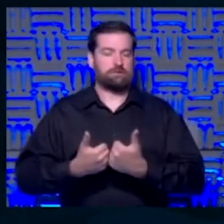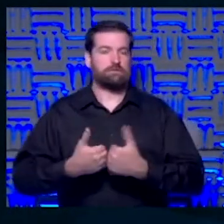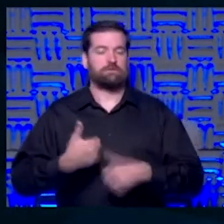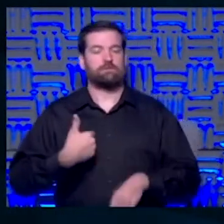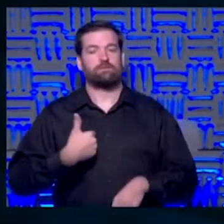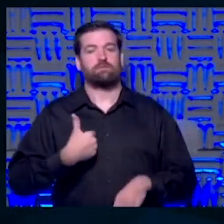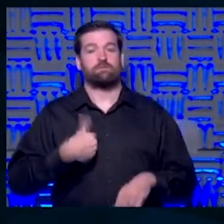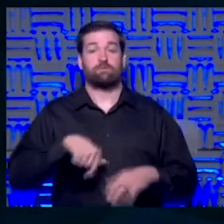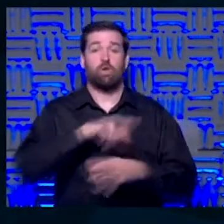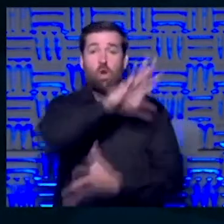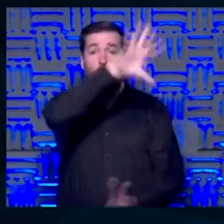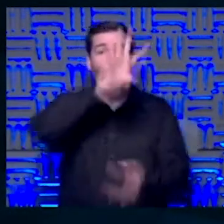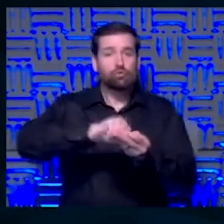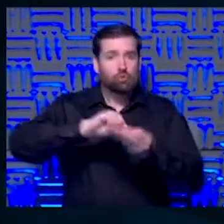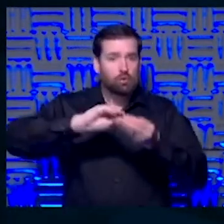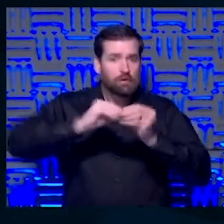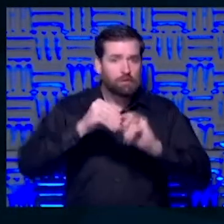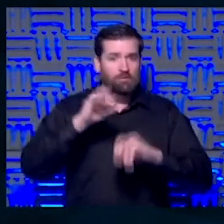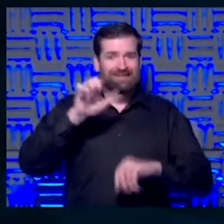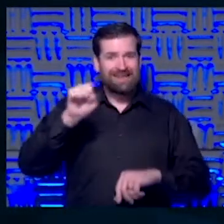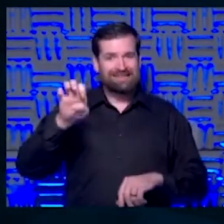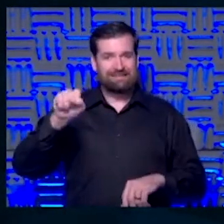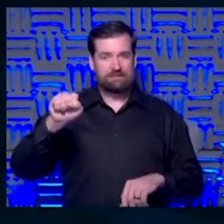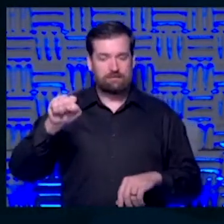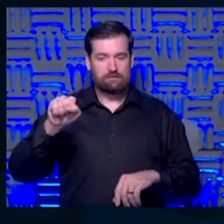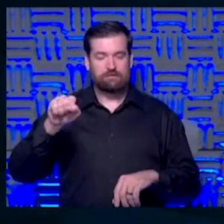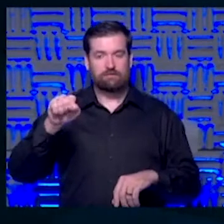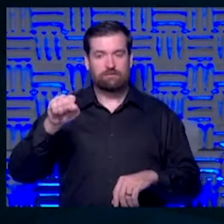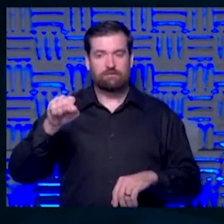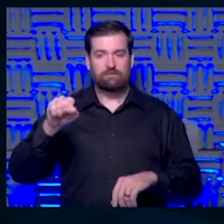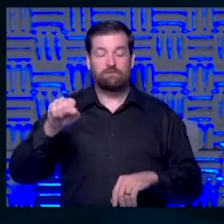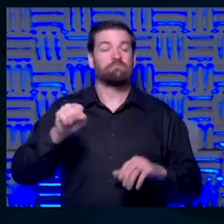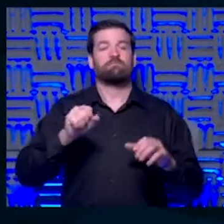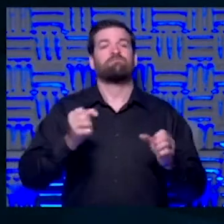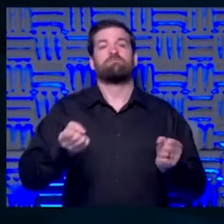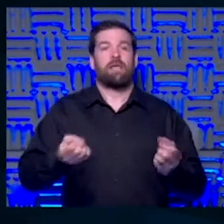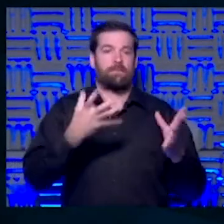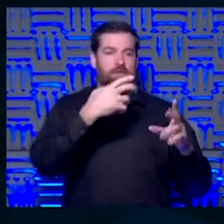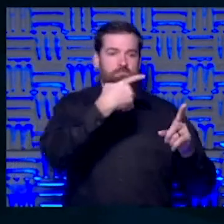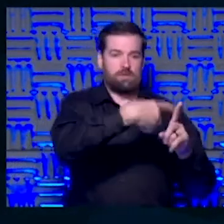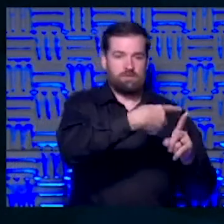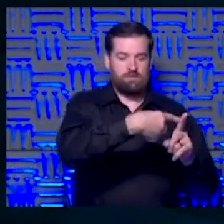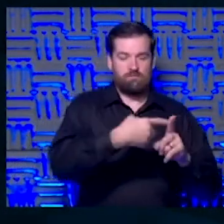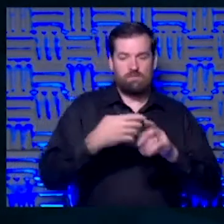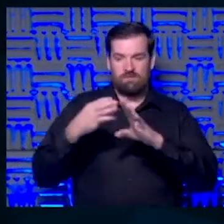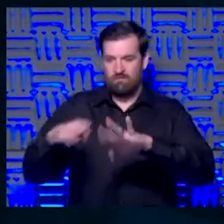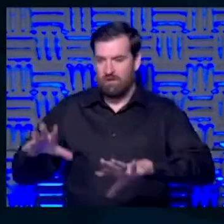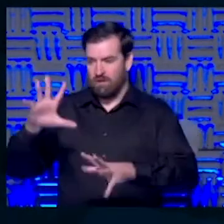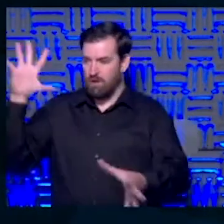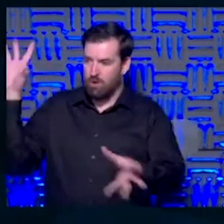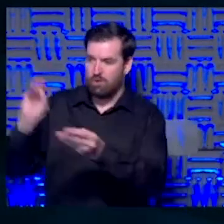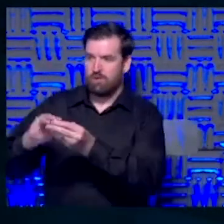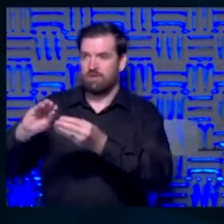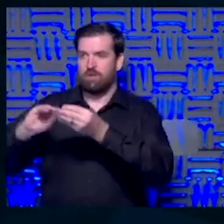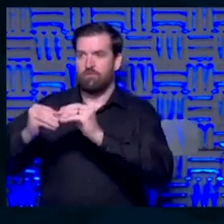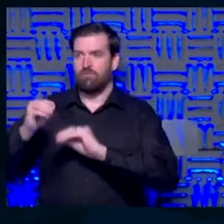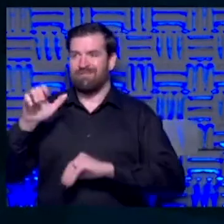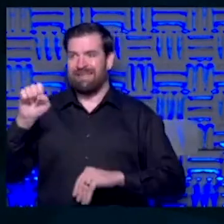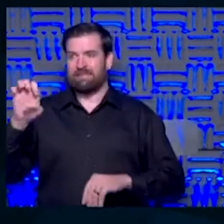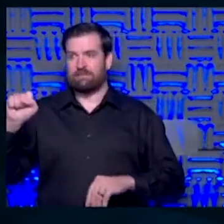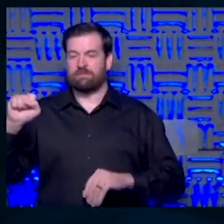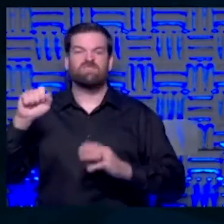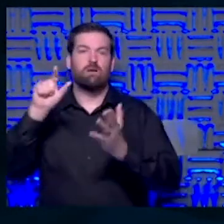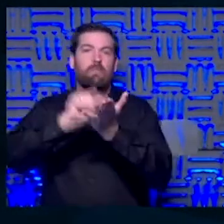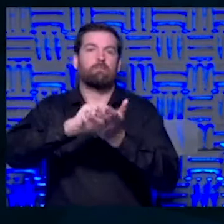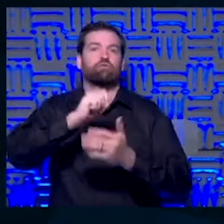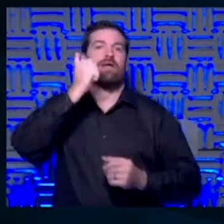the total number of cases and divide it by the number of positives and divide it by the total number of cases, and we publish it every day on our